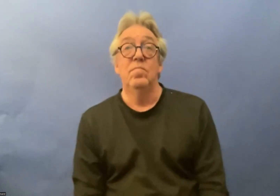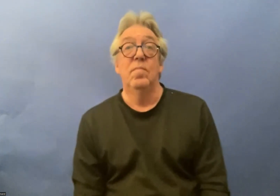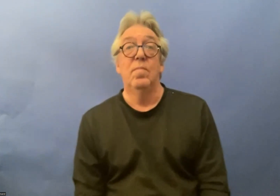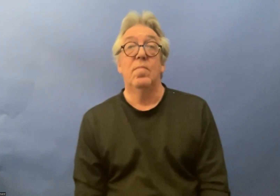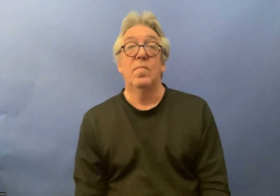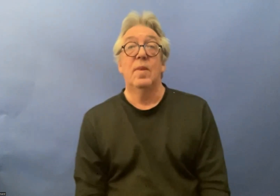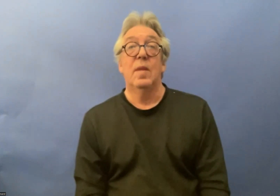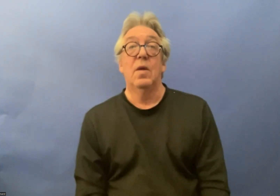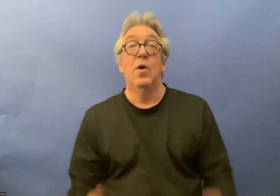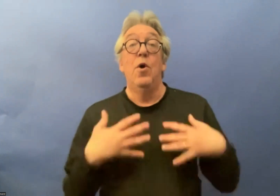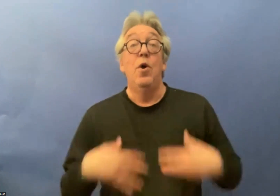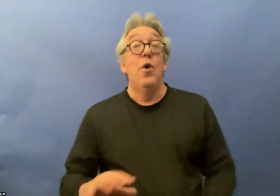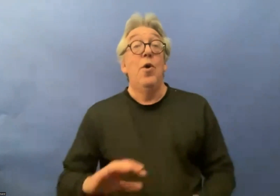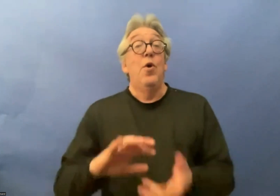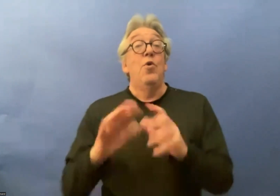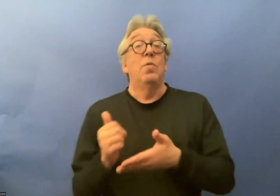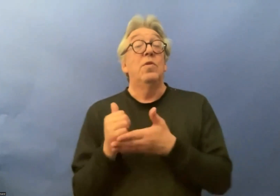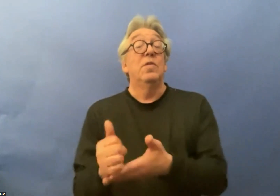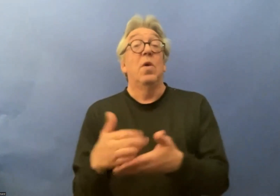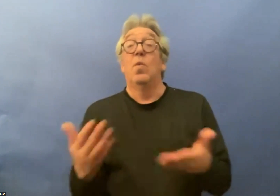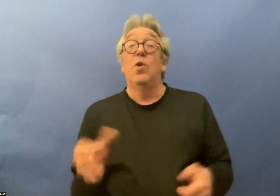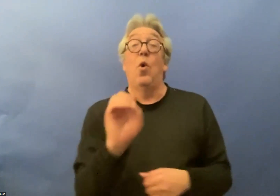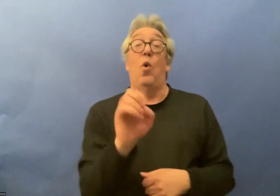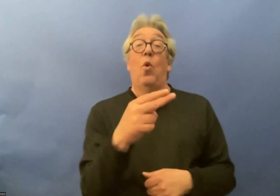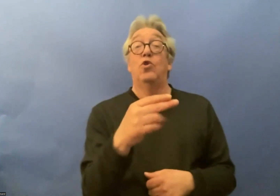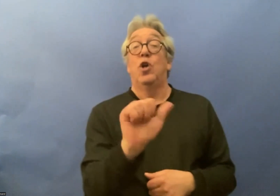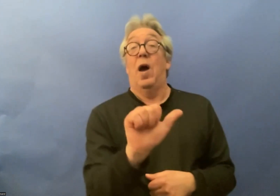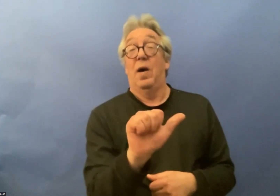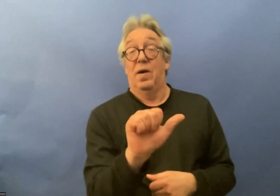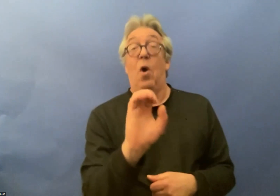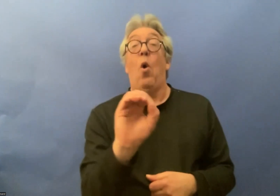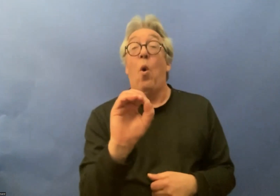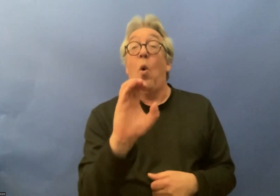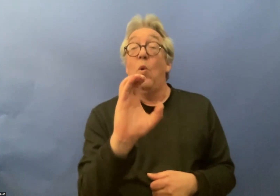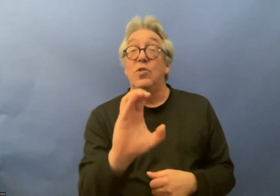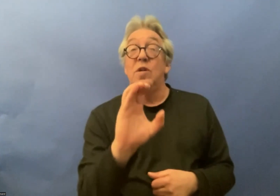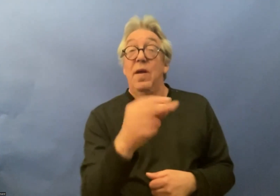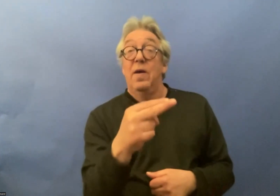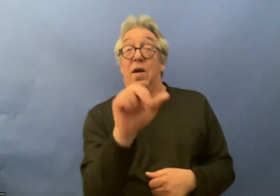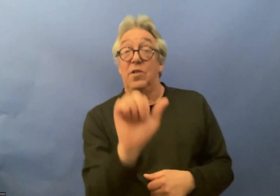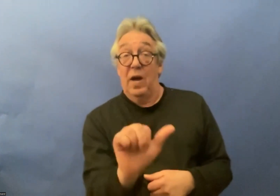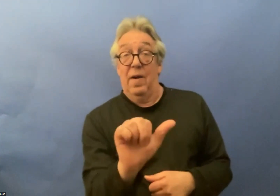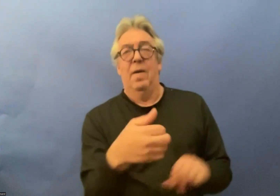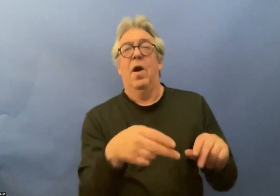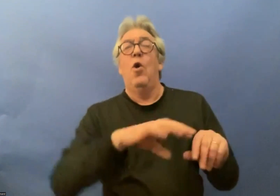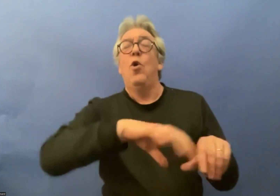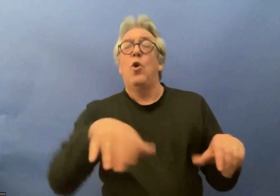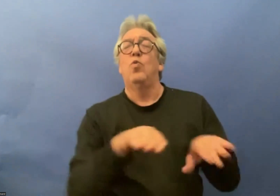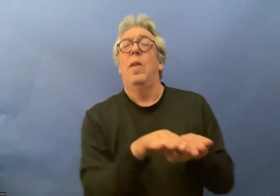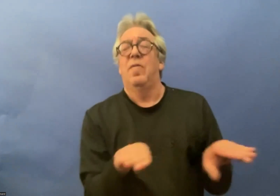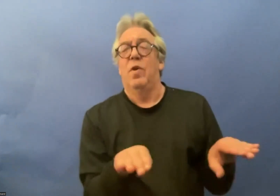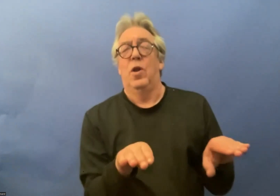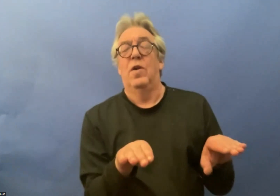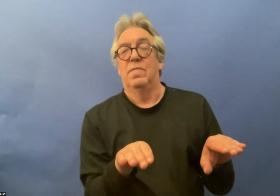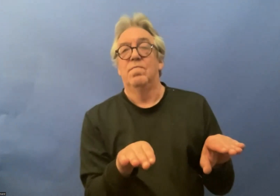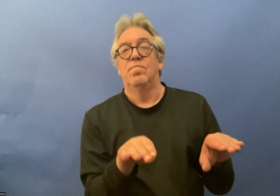monitoring is done by OCHA at national level to see the disability inclusion within